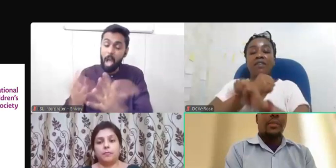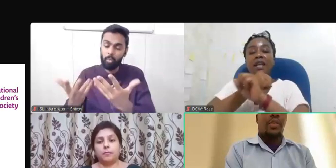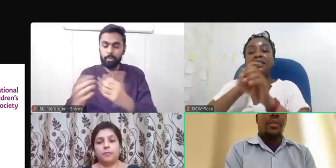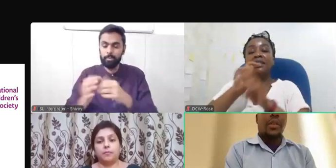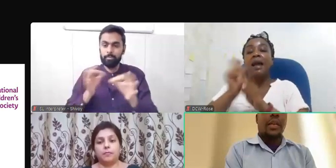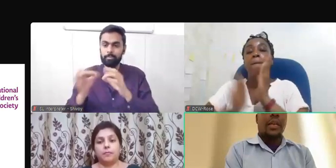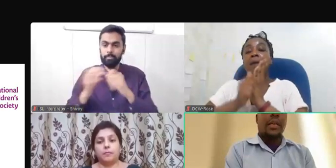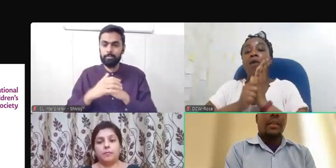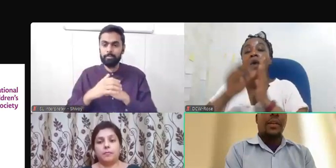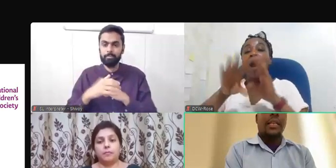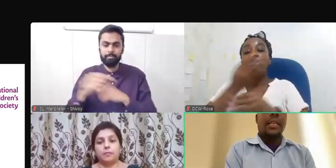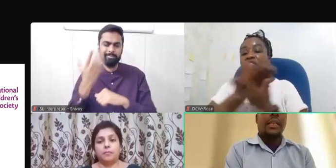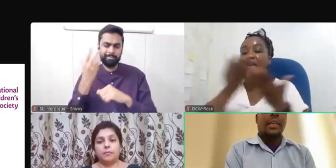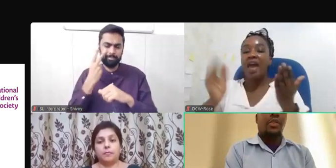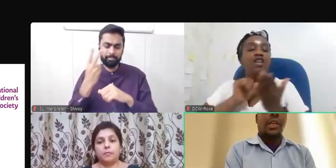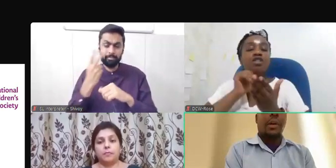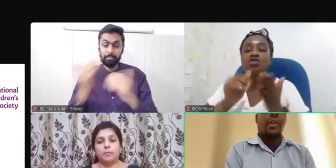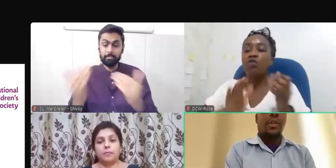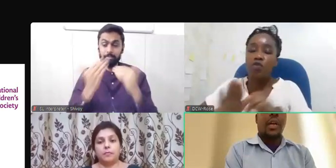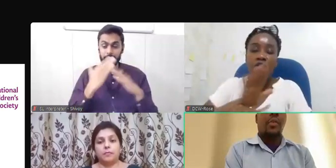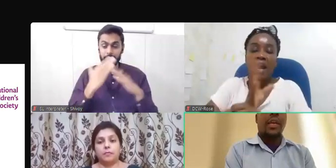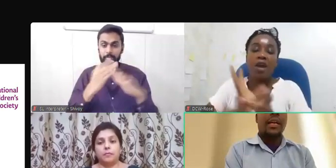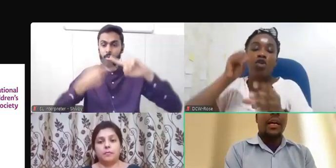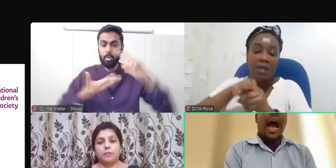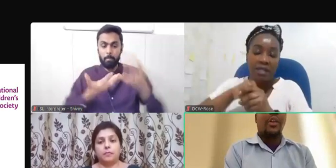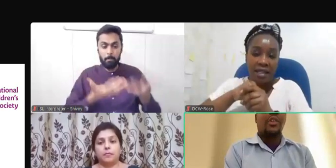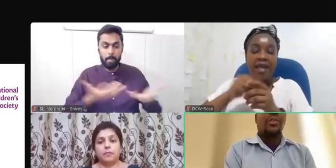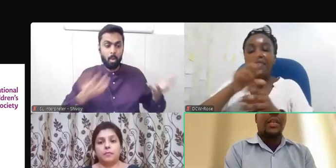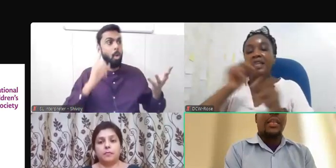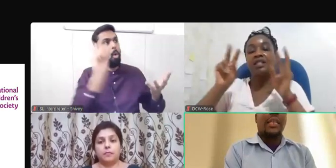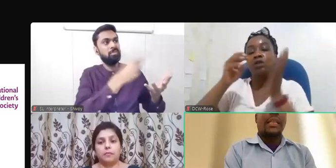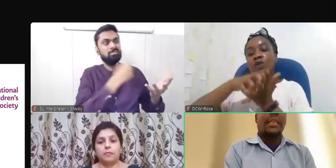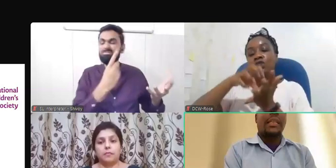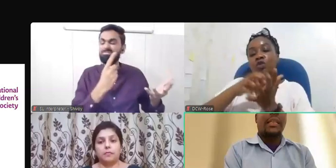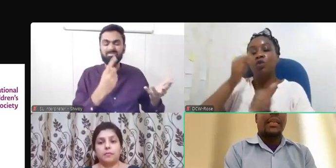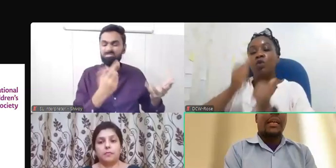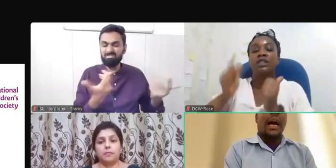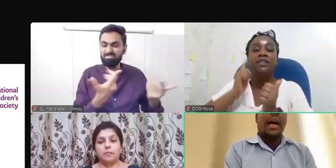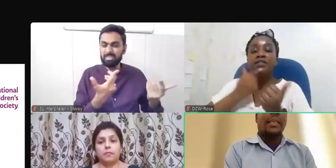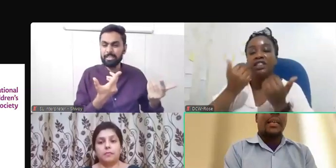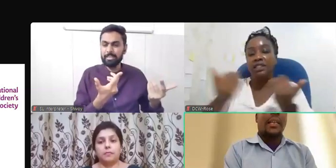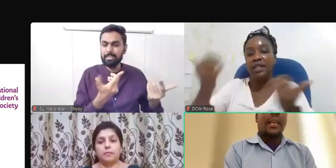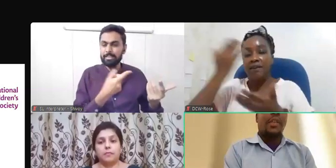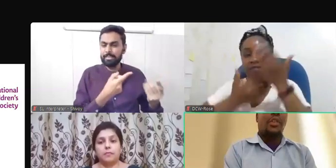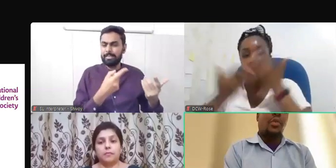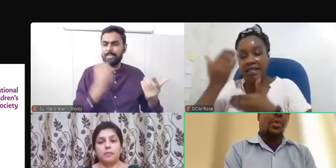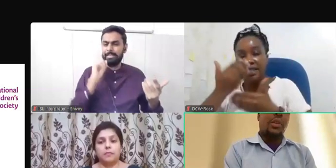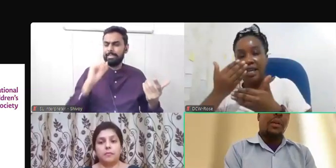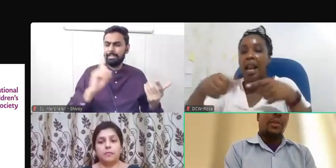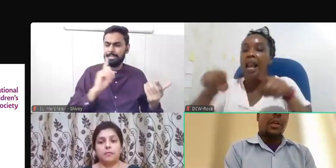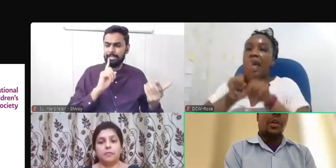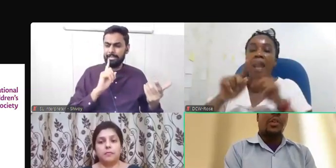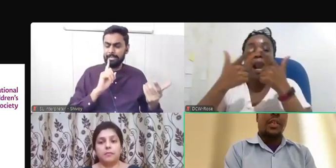noticed that most of the safeguarding training manuals which are out there are not really tailor-made